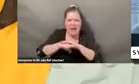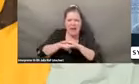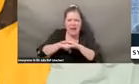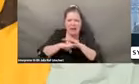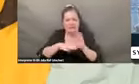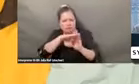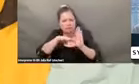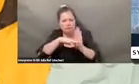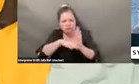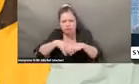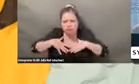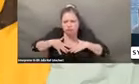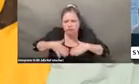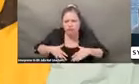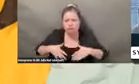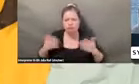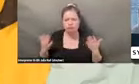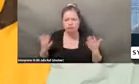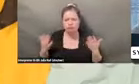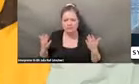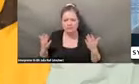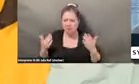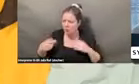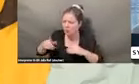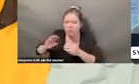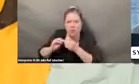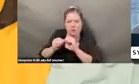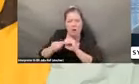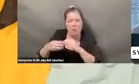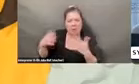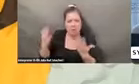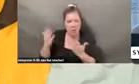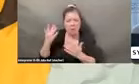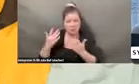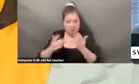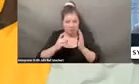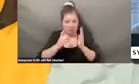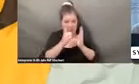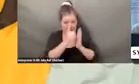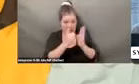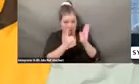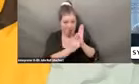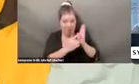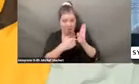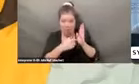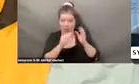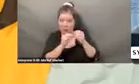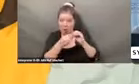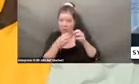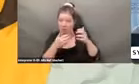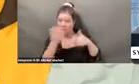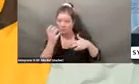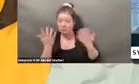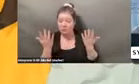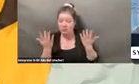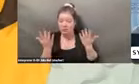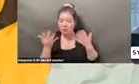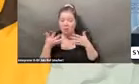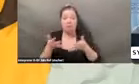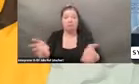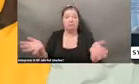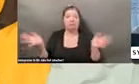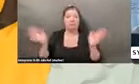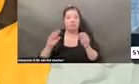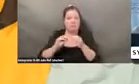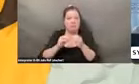is actually legally an accessibility, a non-compliance issue, or it's a broader accessibility issue. We